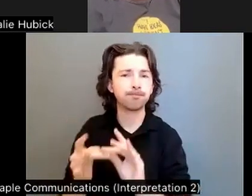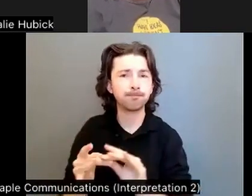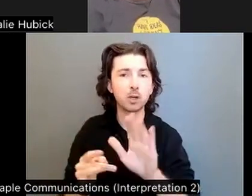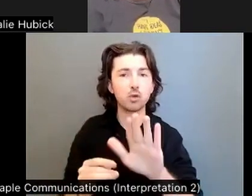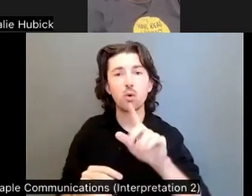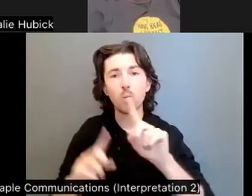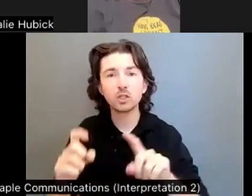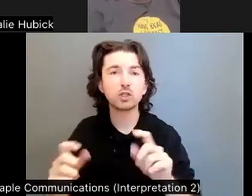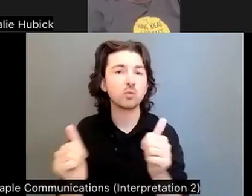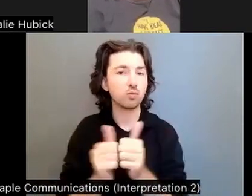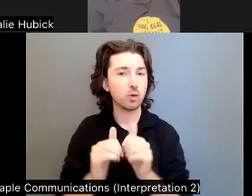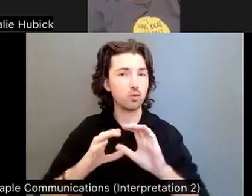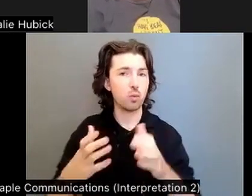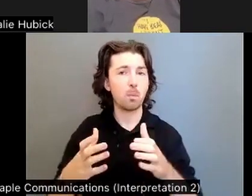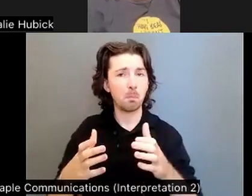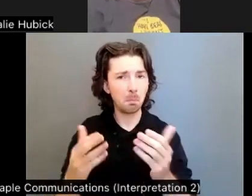people can